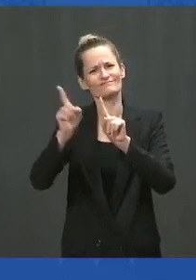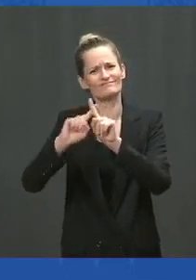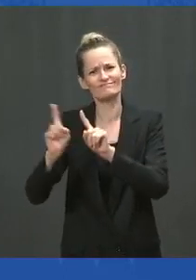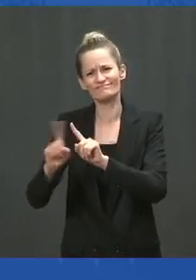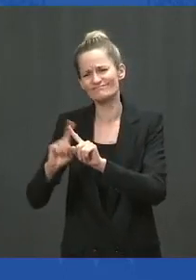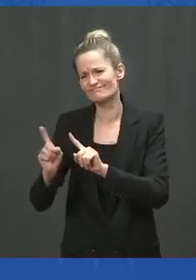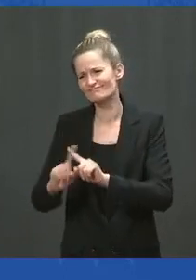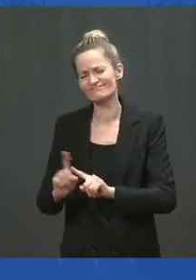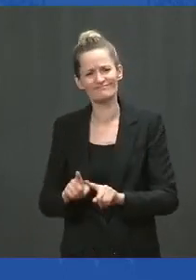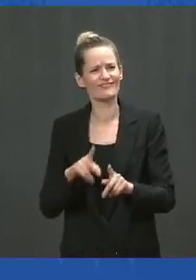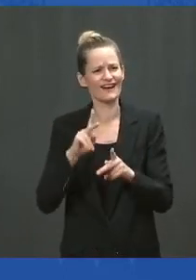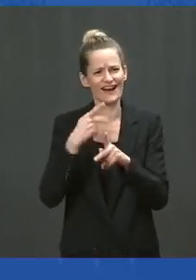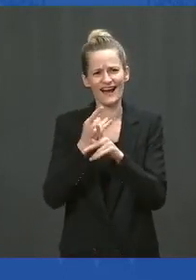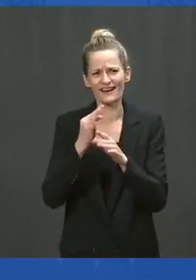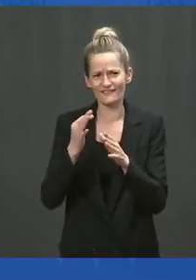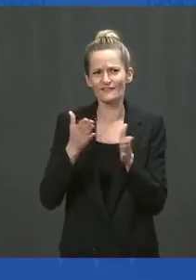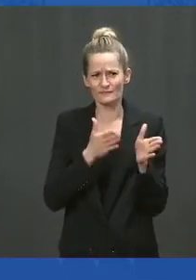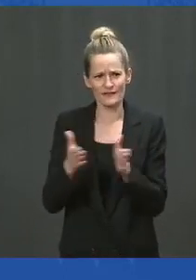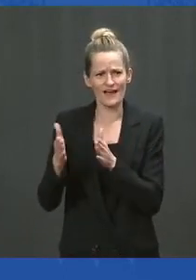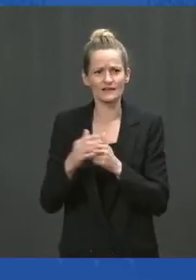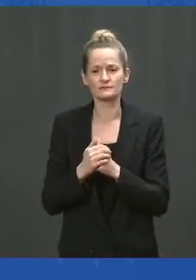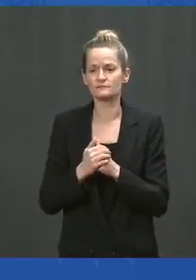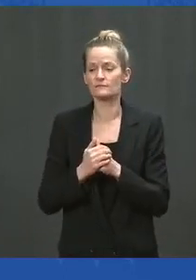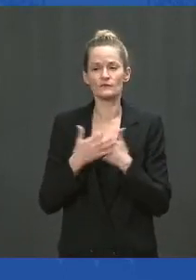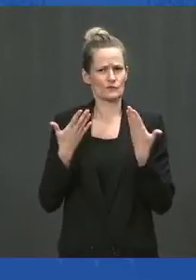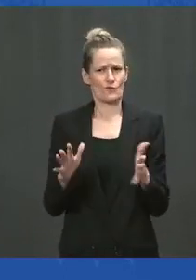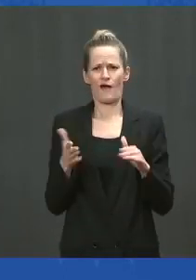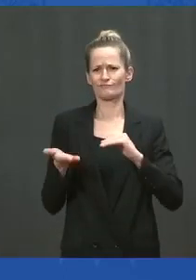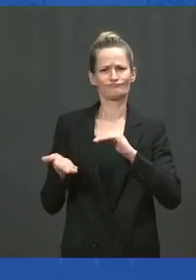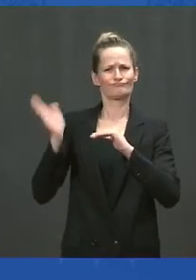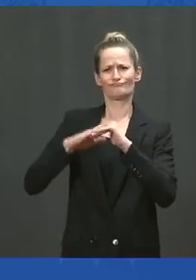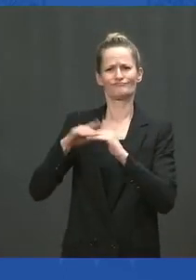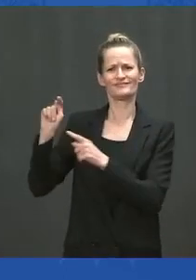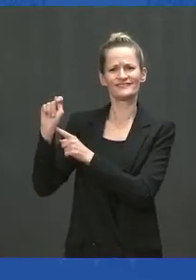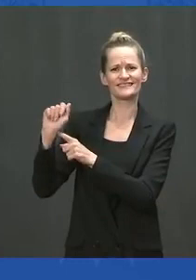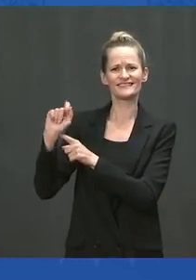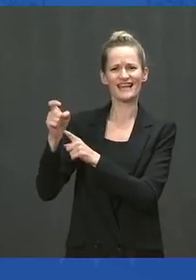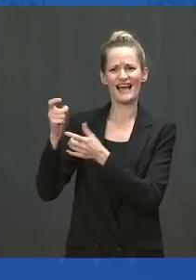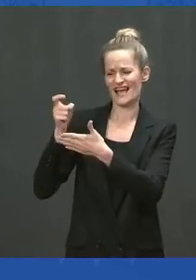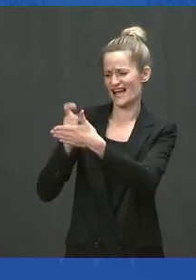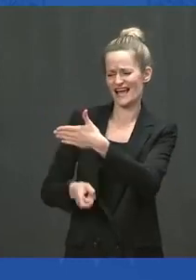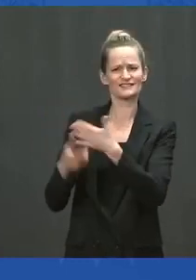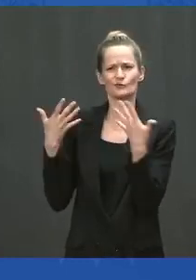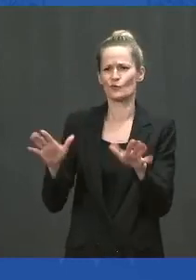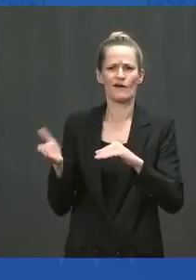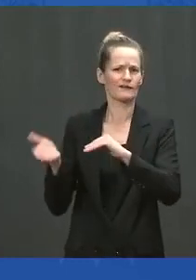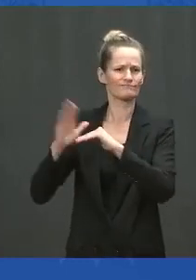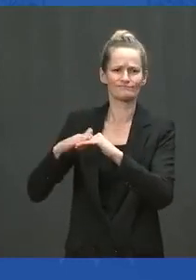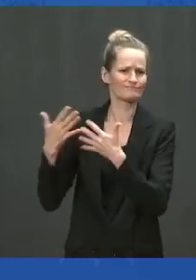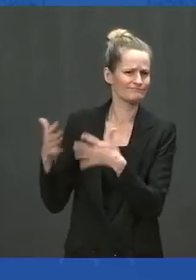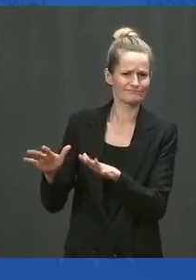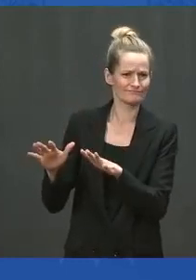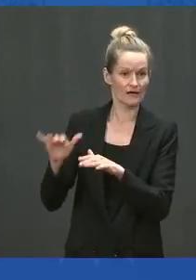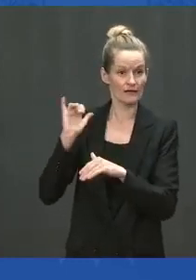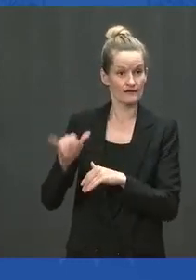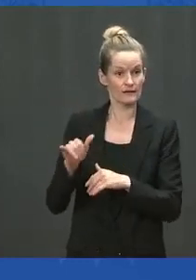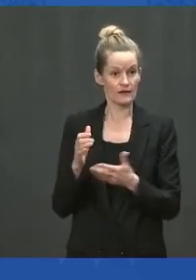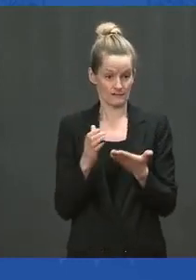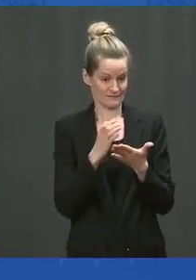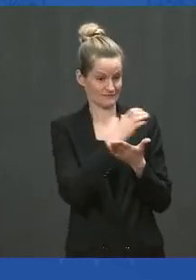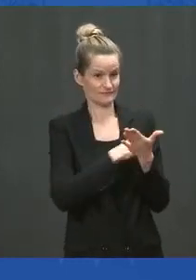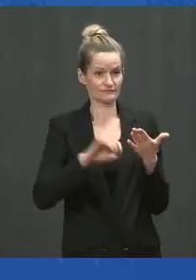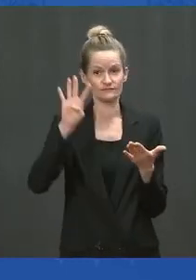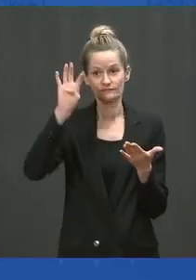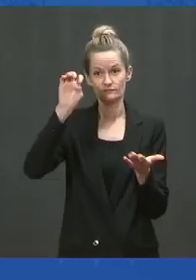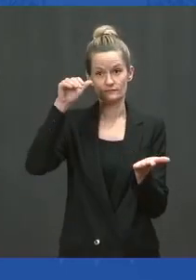even 1 cent on people making less than $400,000 a year. And here's another important part of the bill. 90%